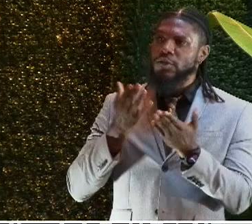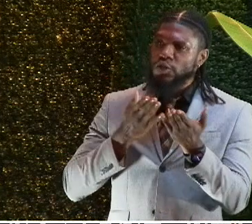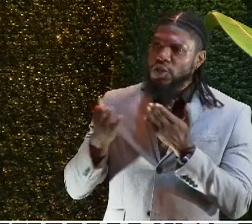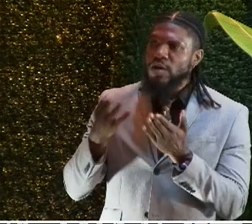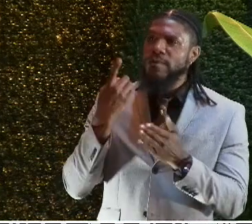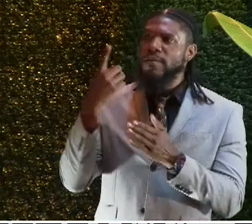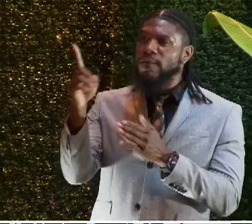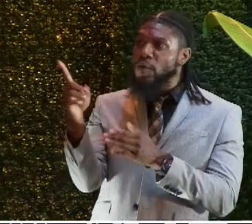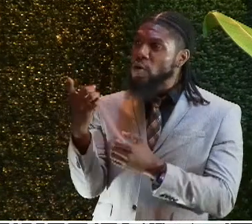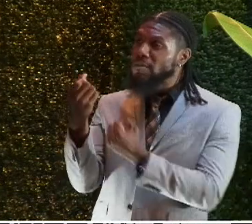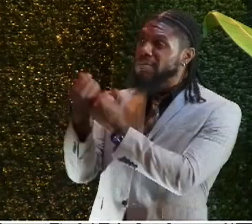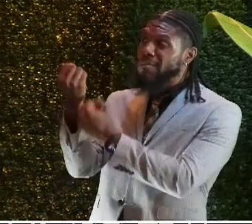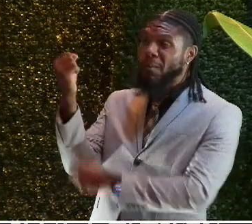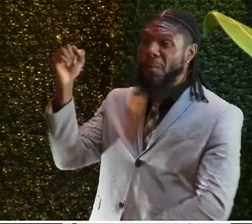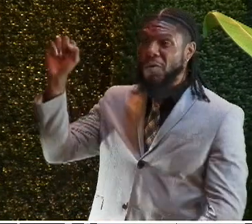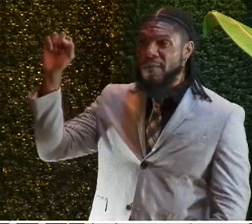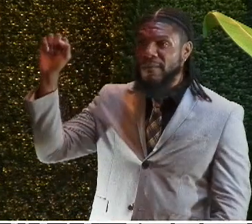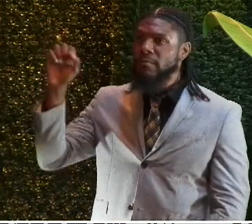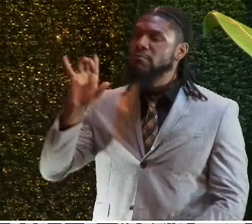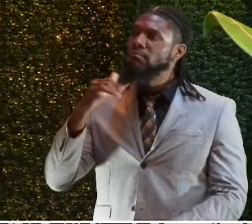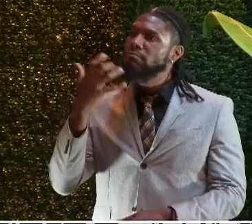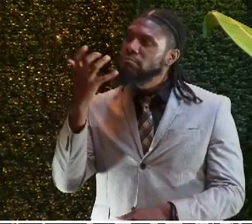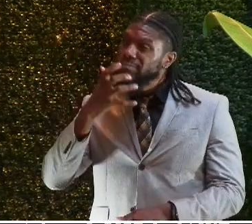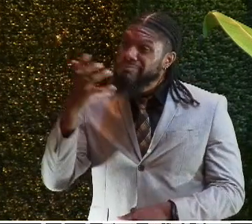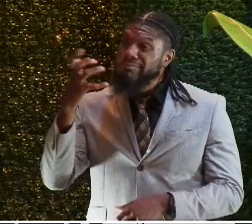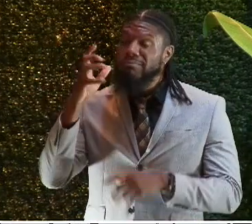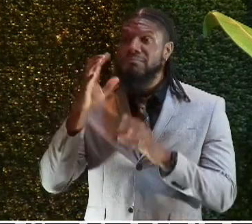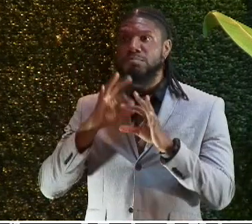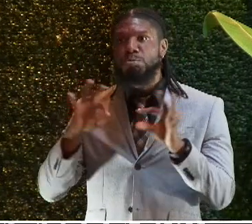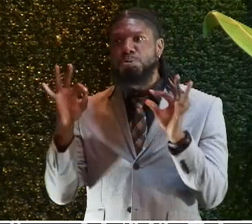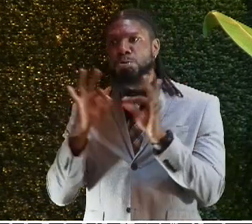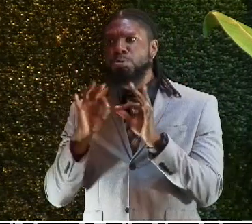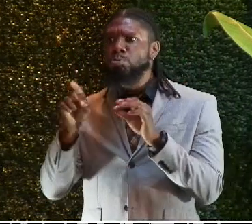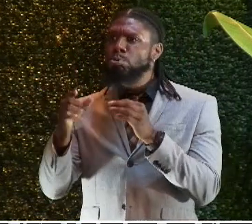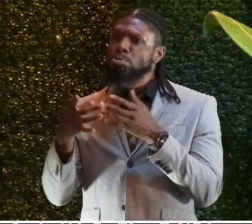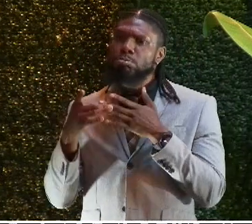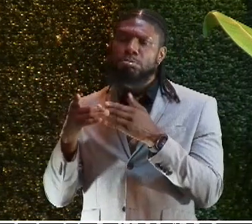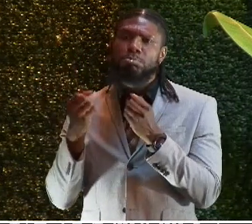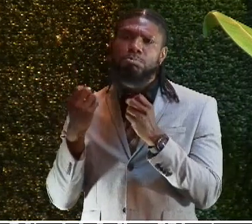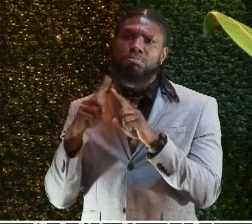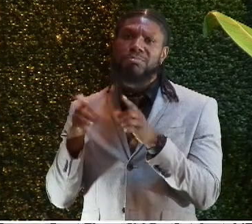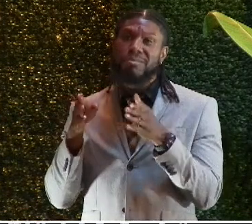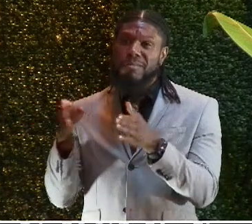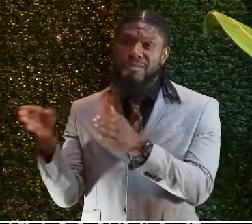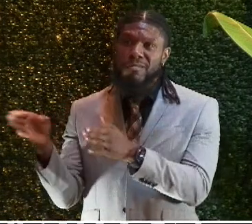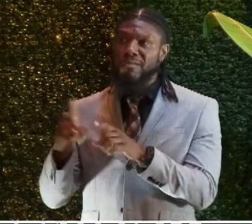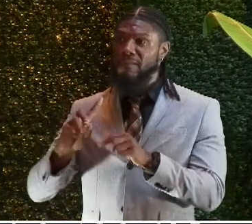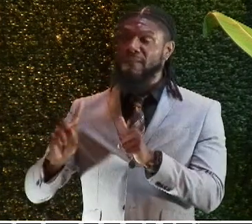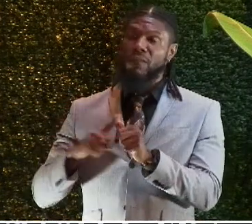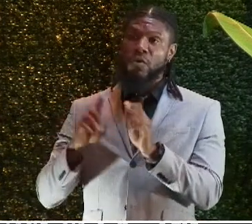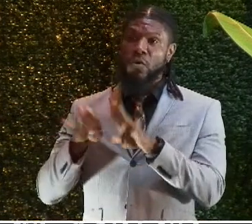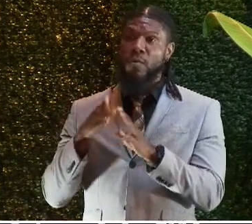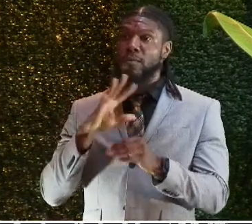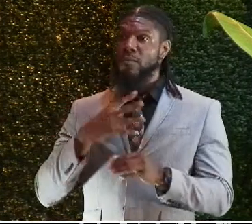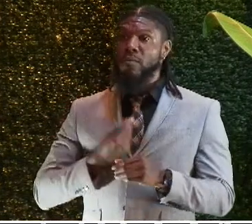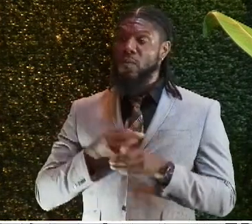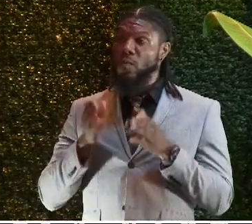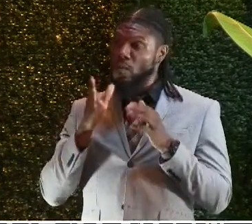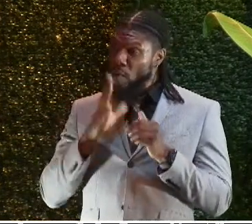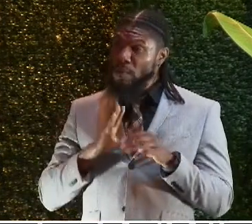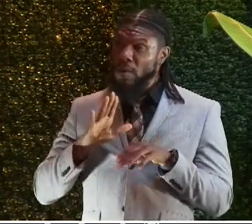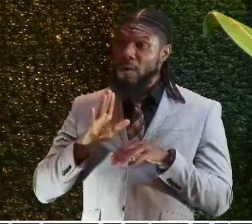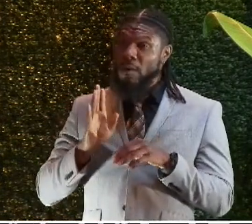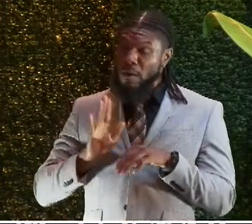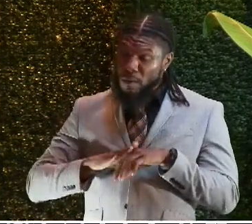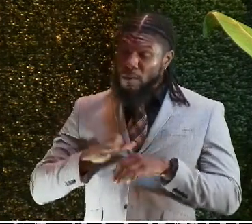movement. And that is so important. You've been a trailblazer in many ways, the first openly trans woman on Broadway. What?